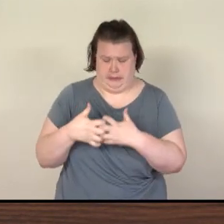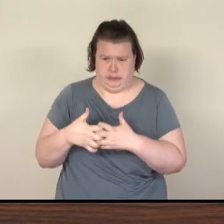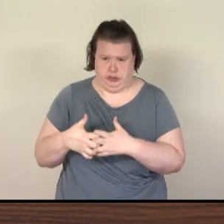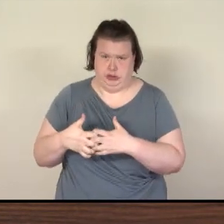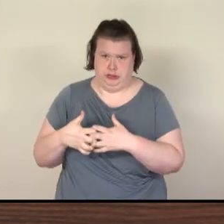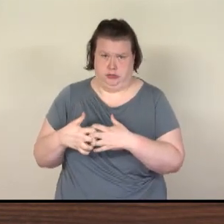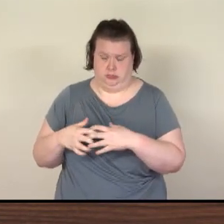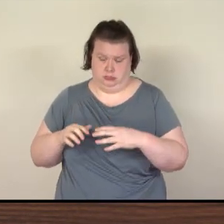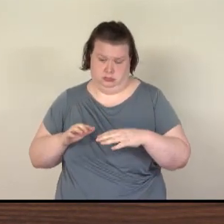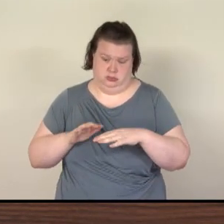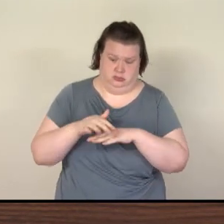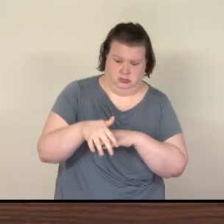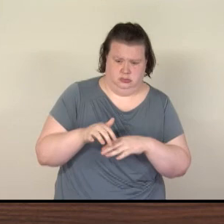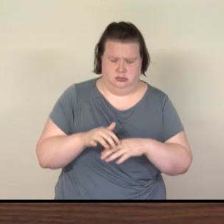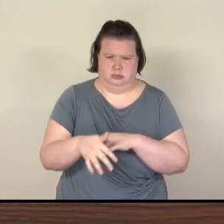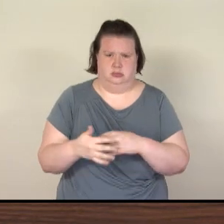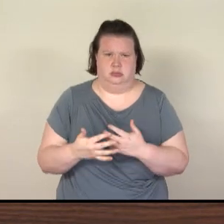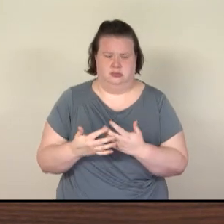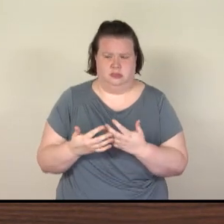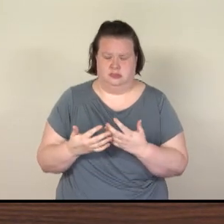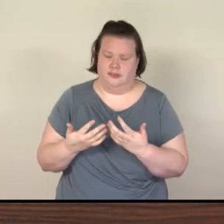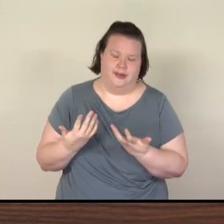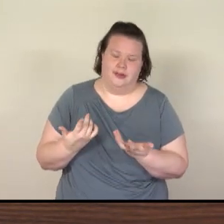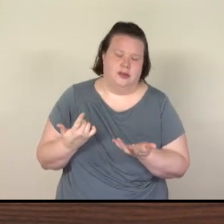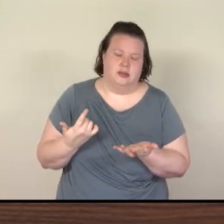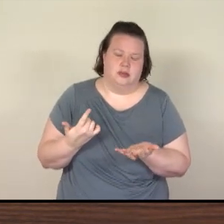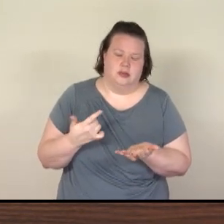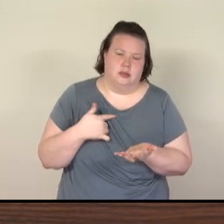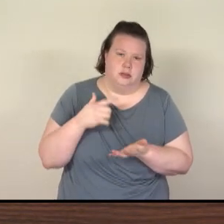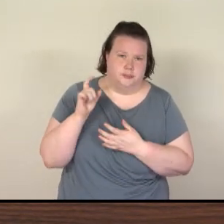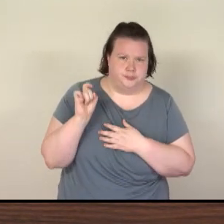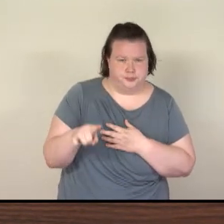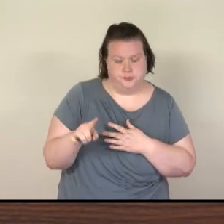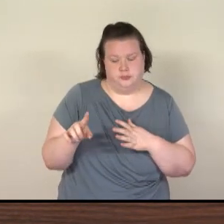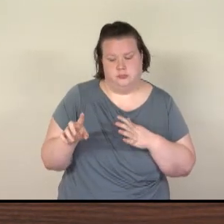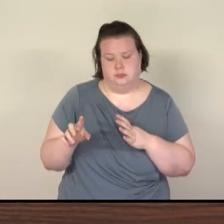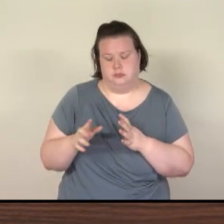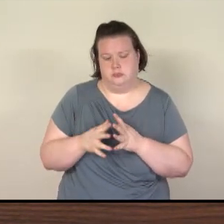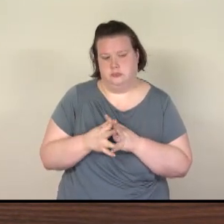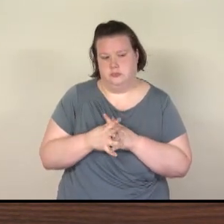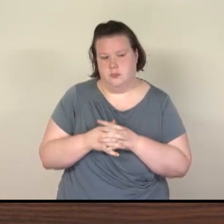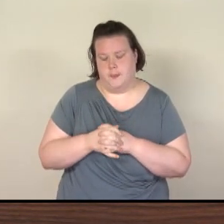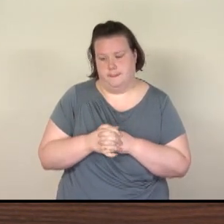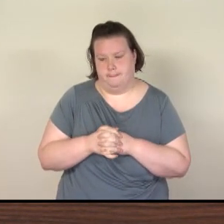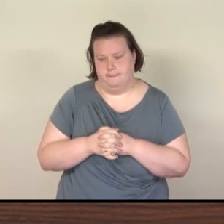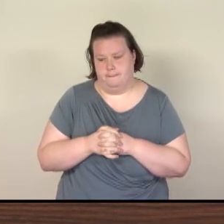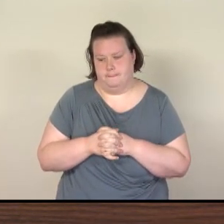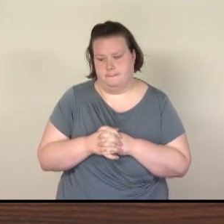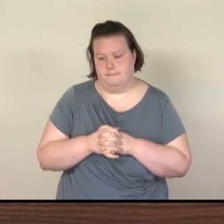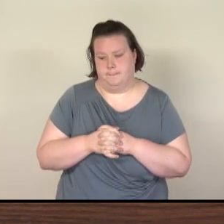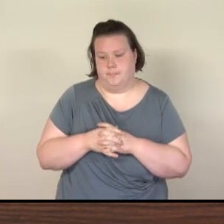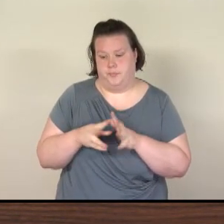what I'm trying to ask is, what's Waco's standard? Is it